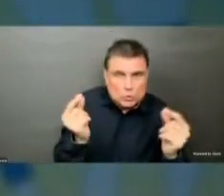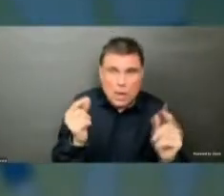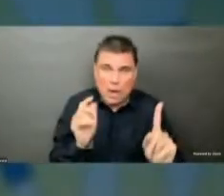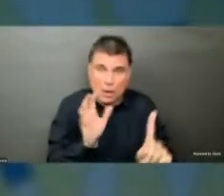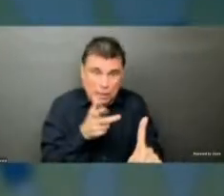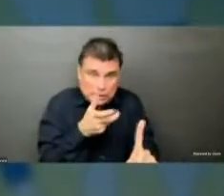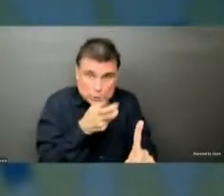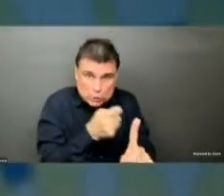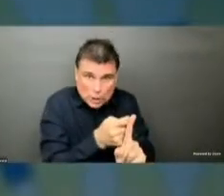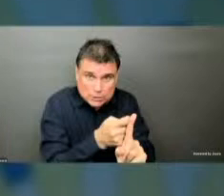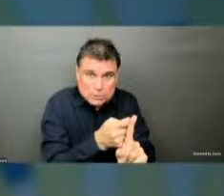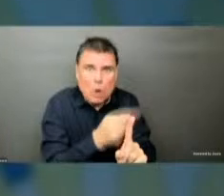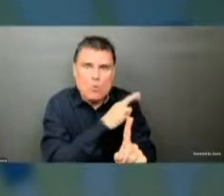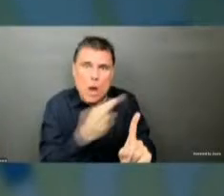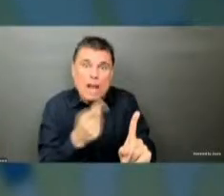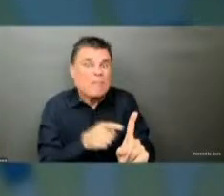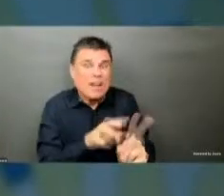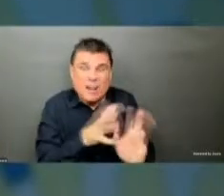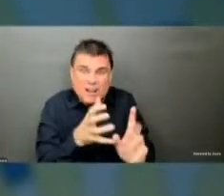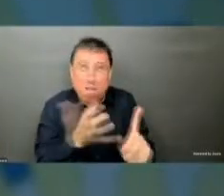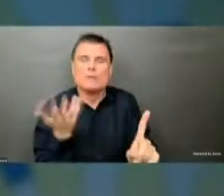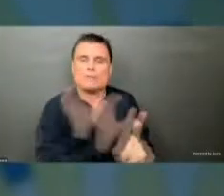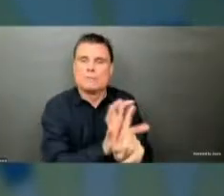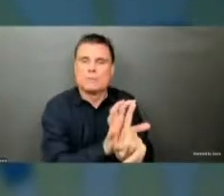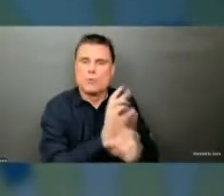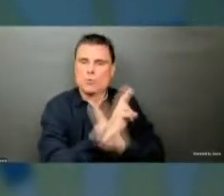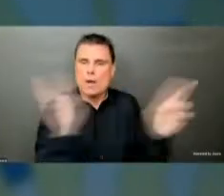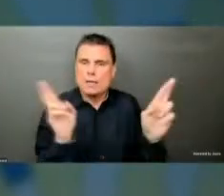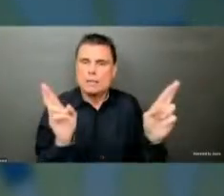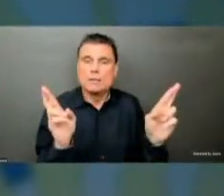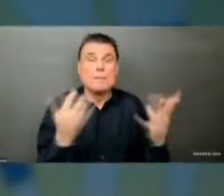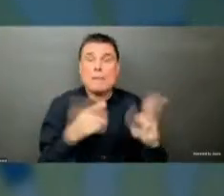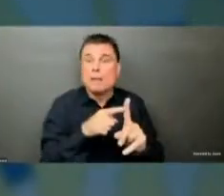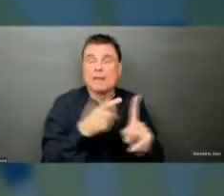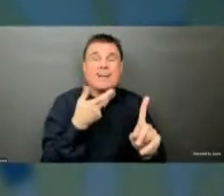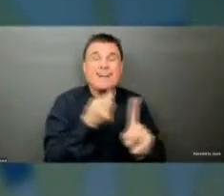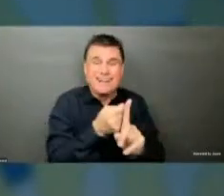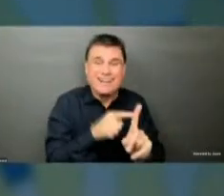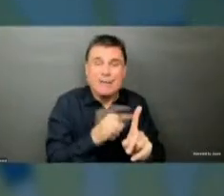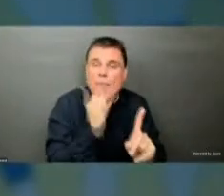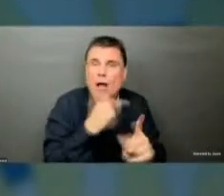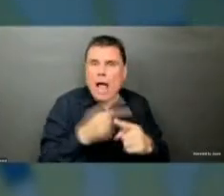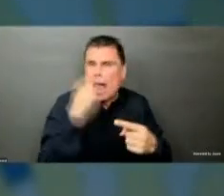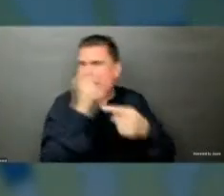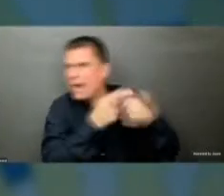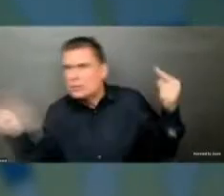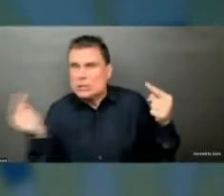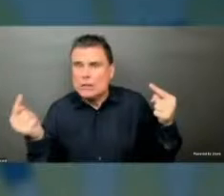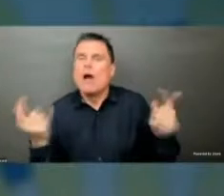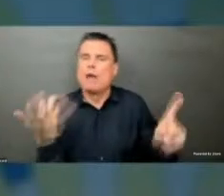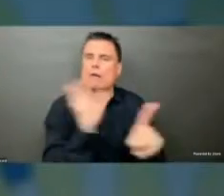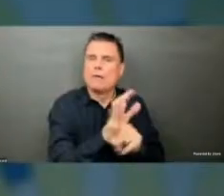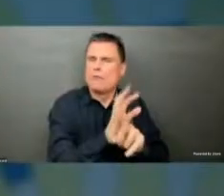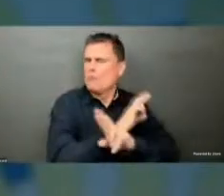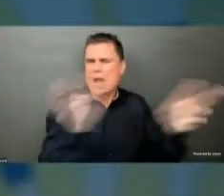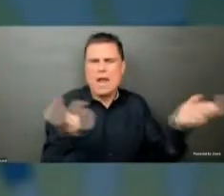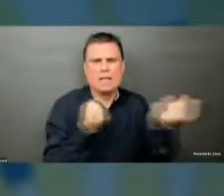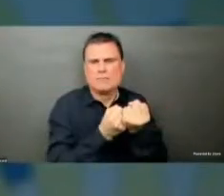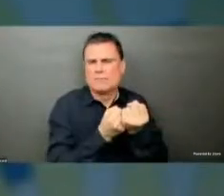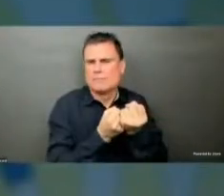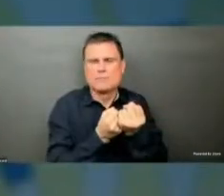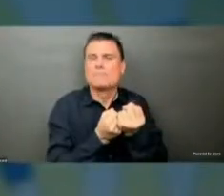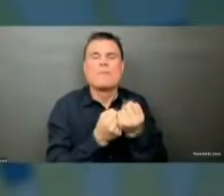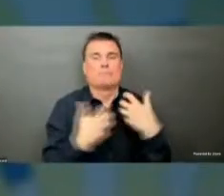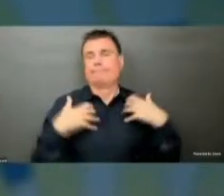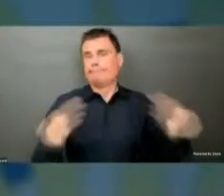has recovered from these allergic reactions, and only a very small number of people have had to be in